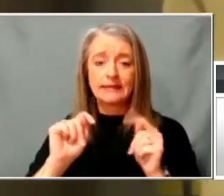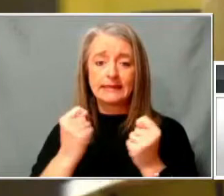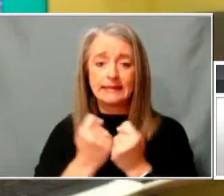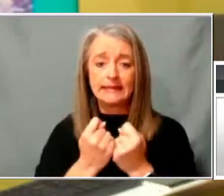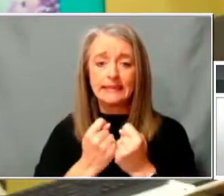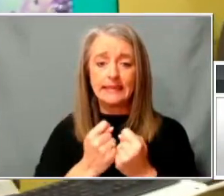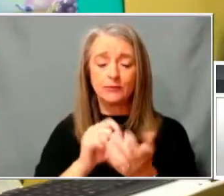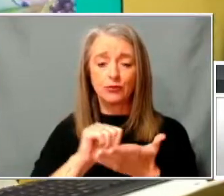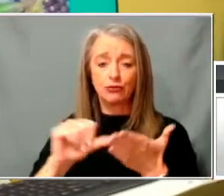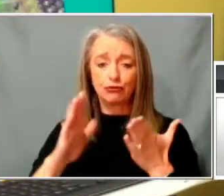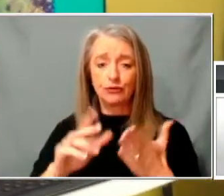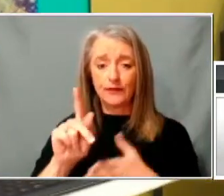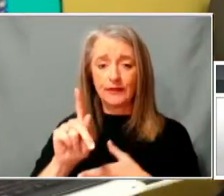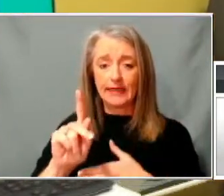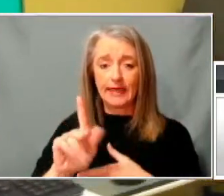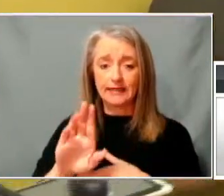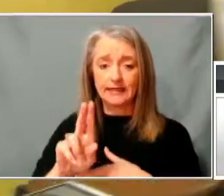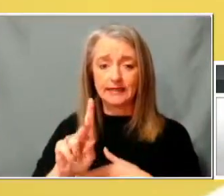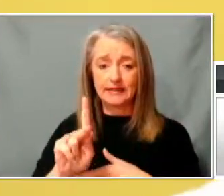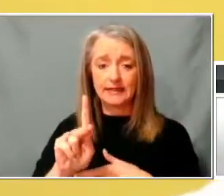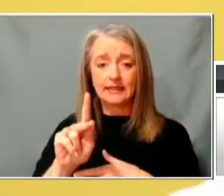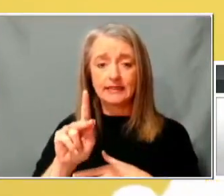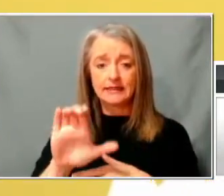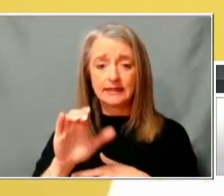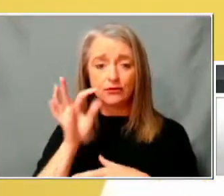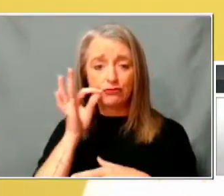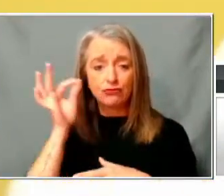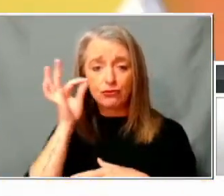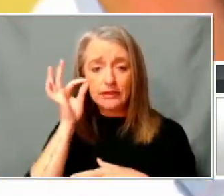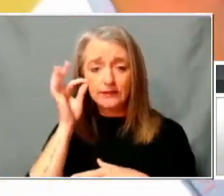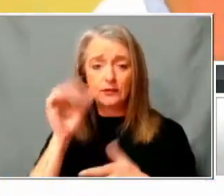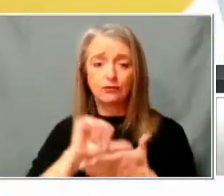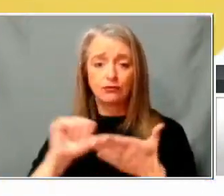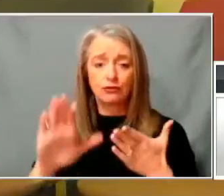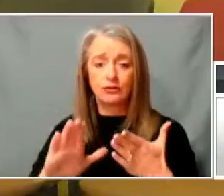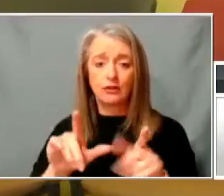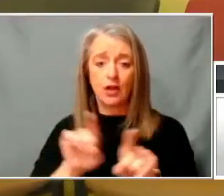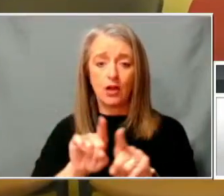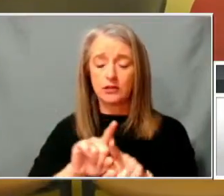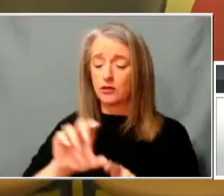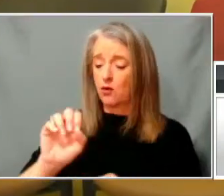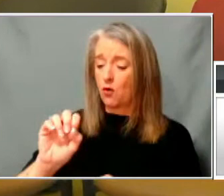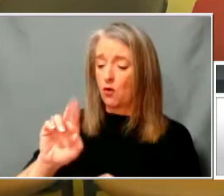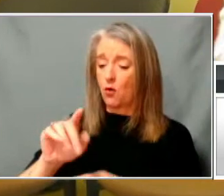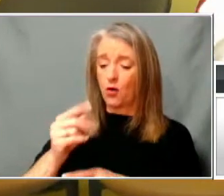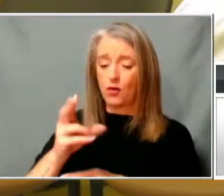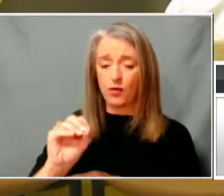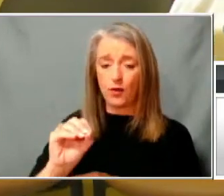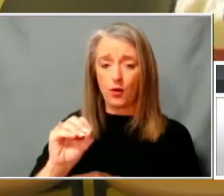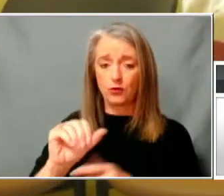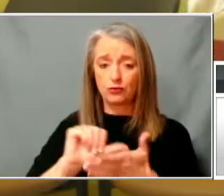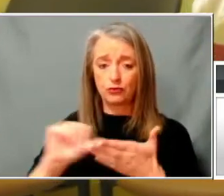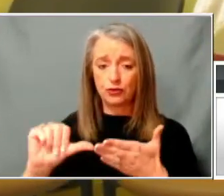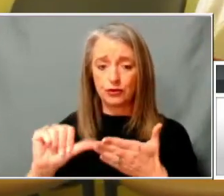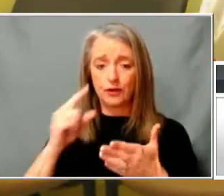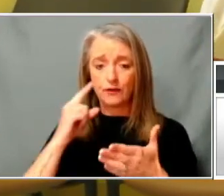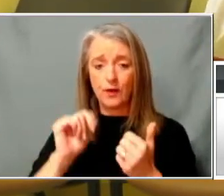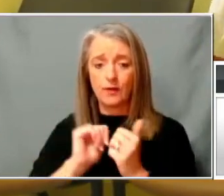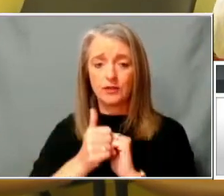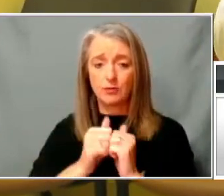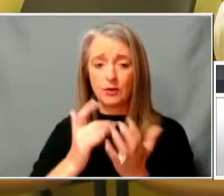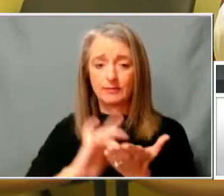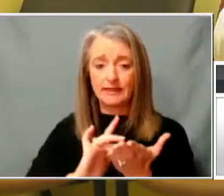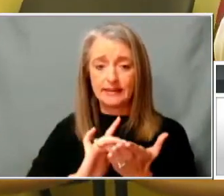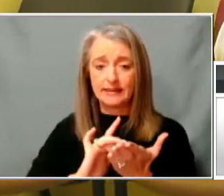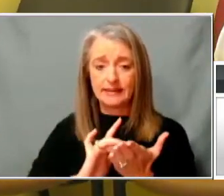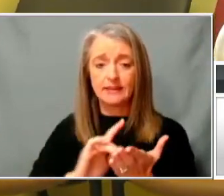for the Kansas City Chiefs, Dr. Paul Schreppel, is also an ortho surgeon for the Sports Medicine and Performance Center at the